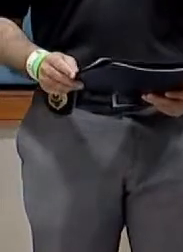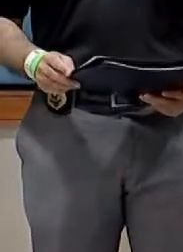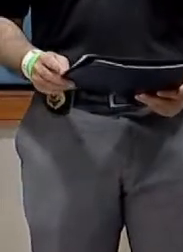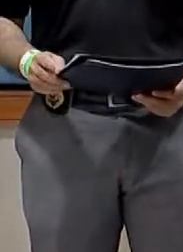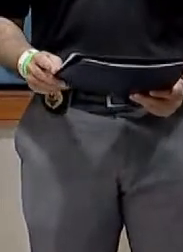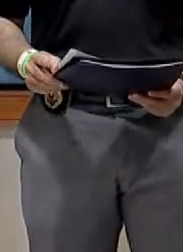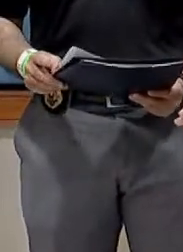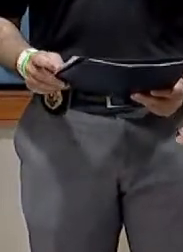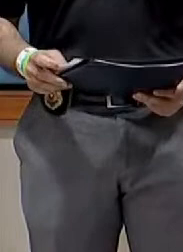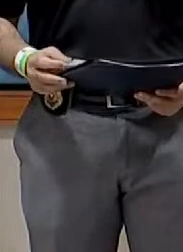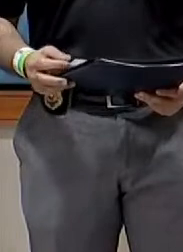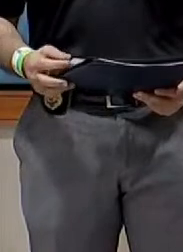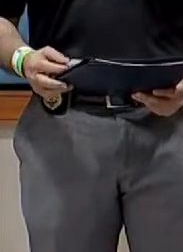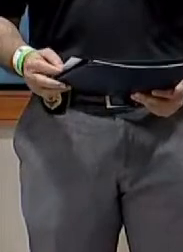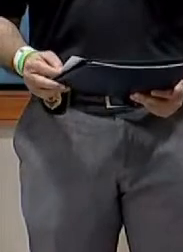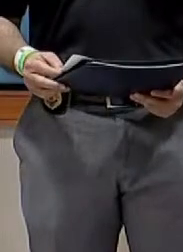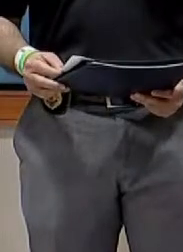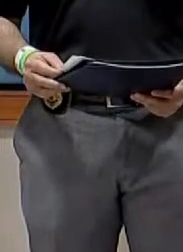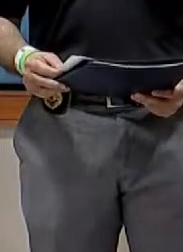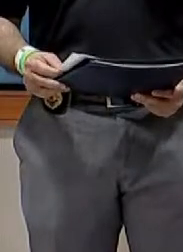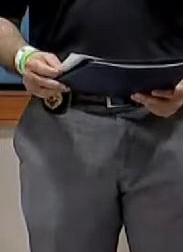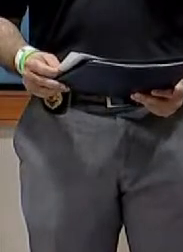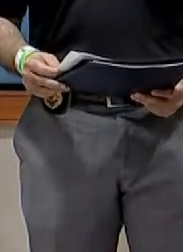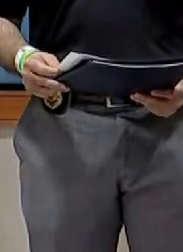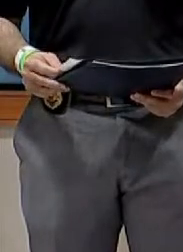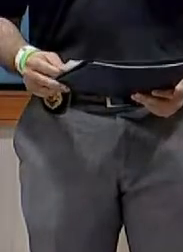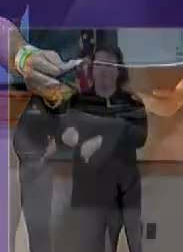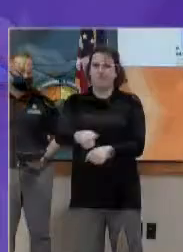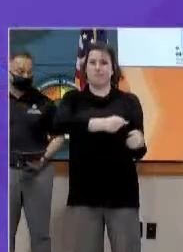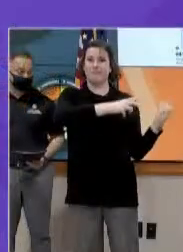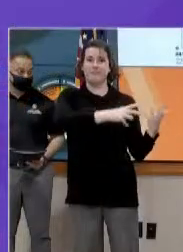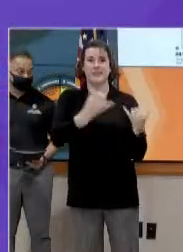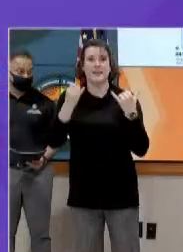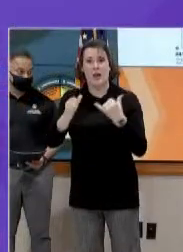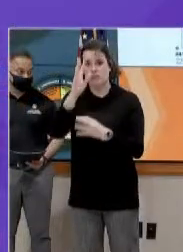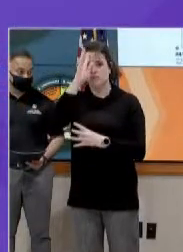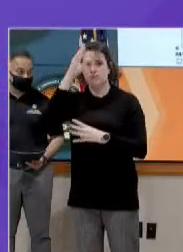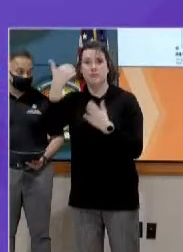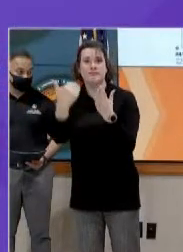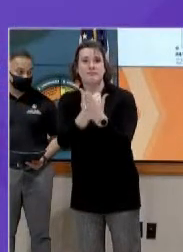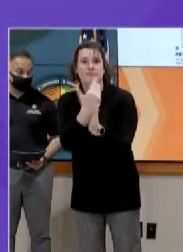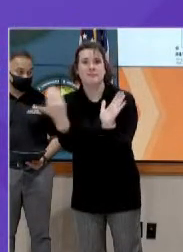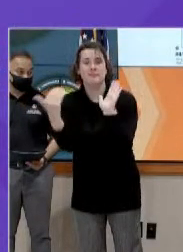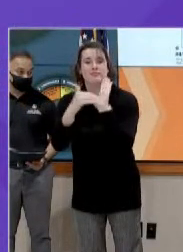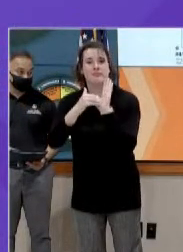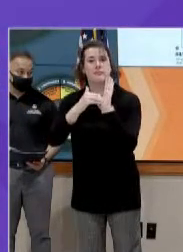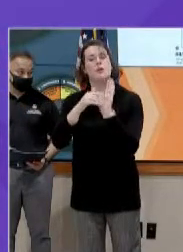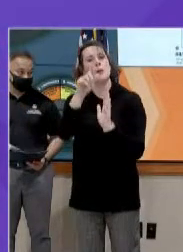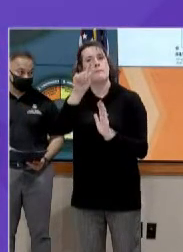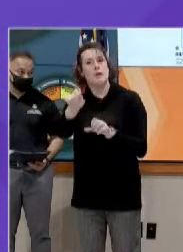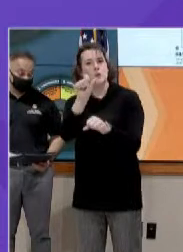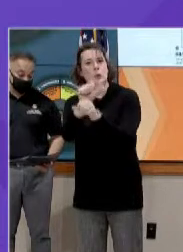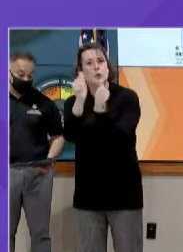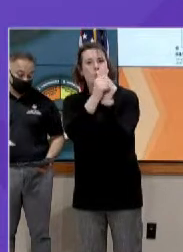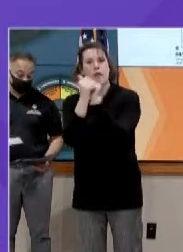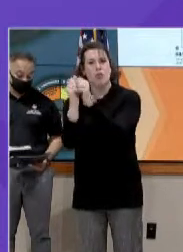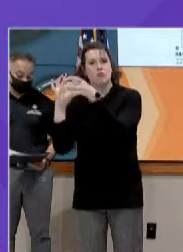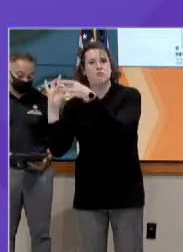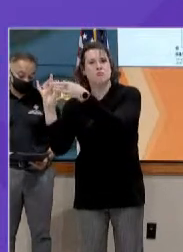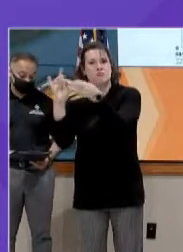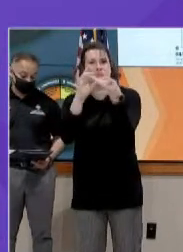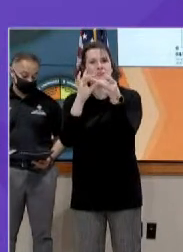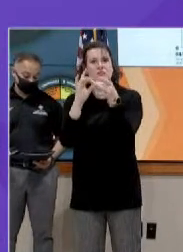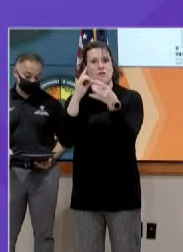that time. We're well past that point. So we're going to have to work together, Harris County, to do this ourselves. I